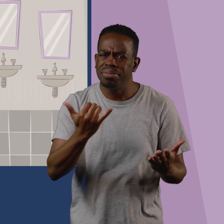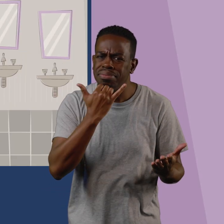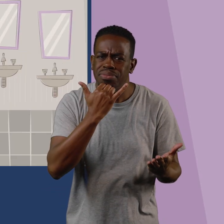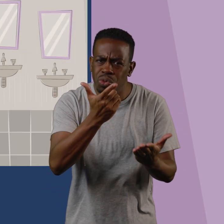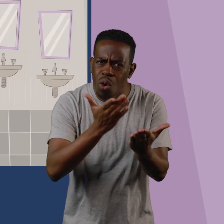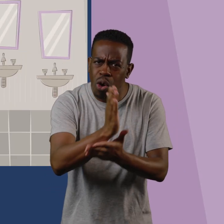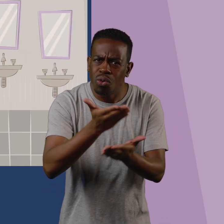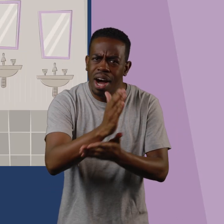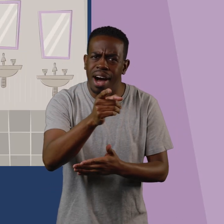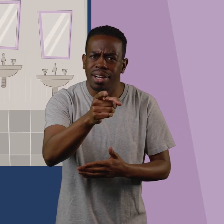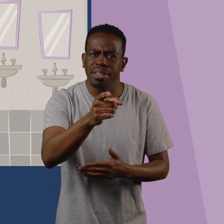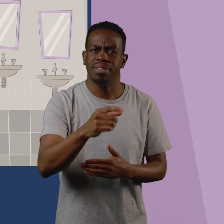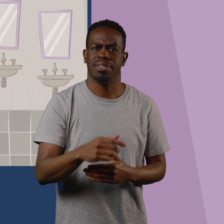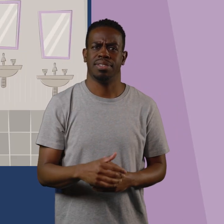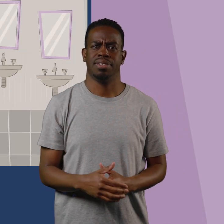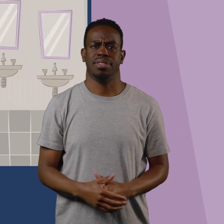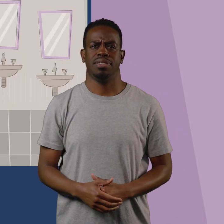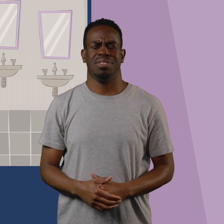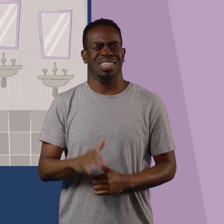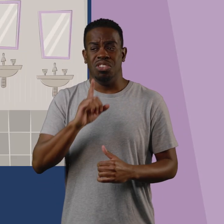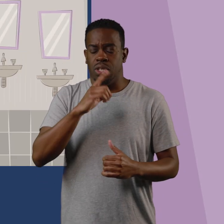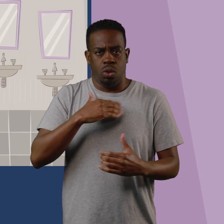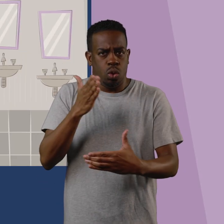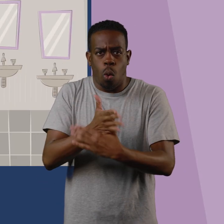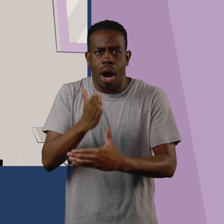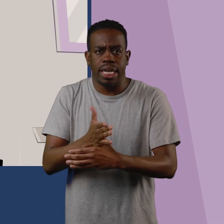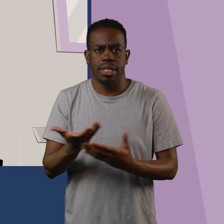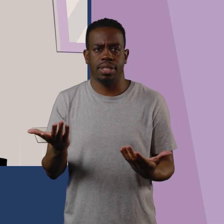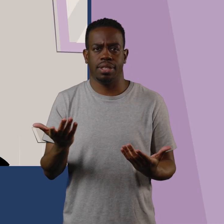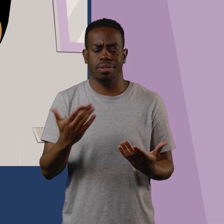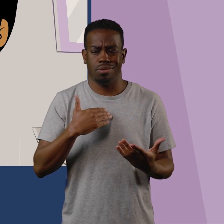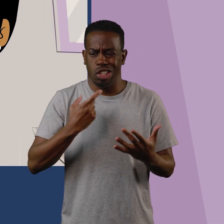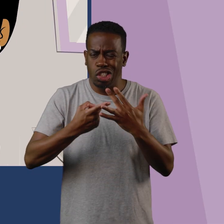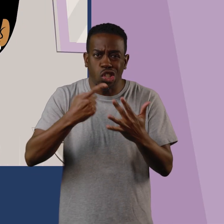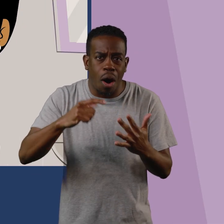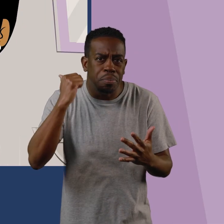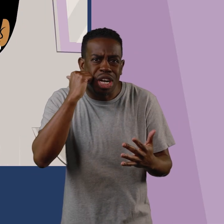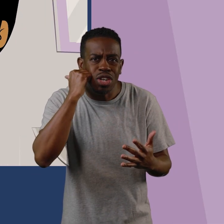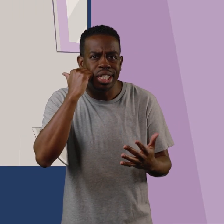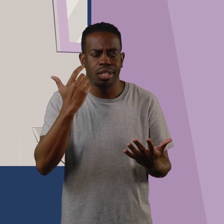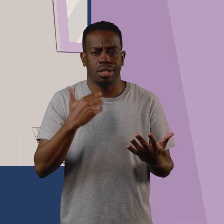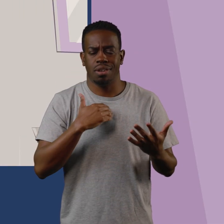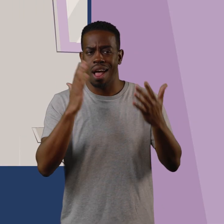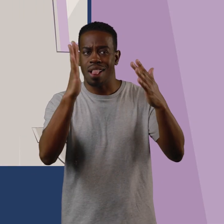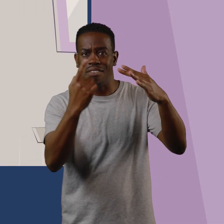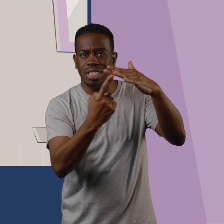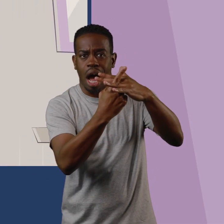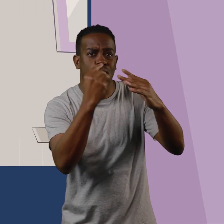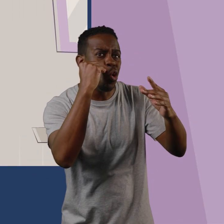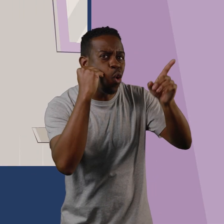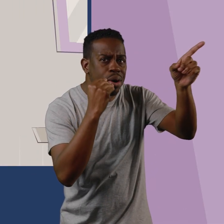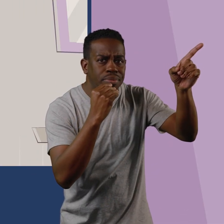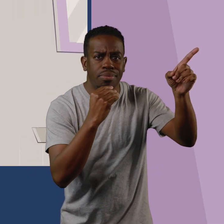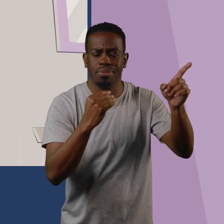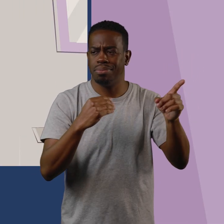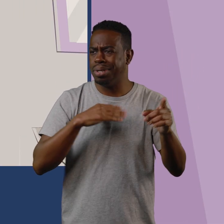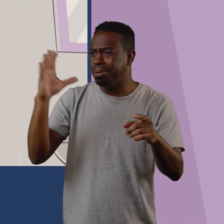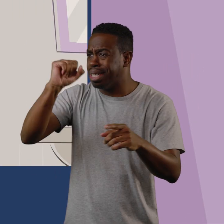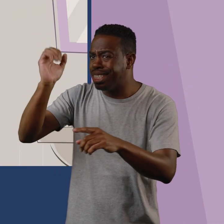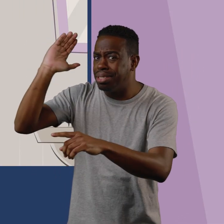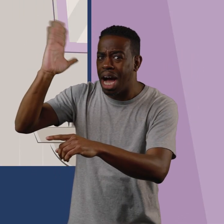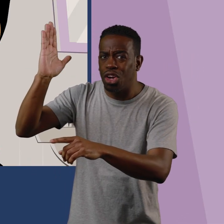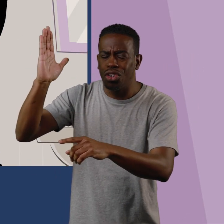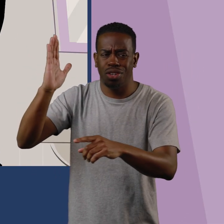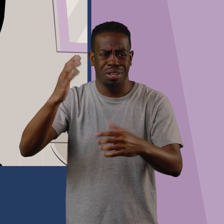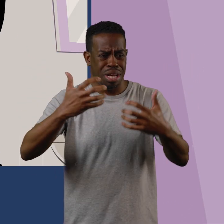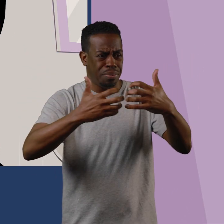Hey, are you, okay? No, I am annoyed. I started my period, left my tampons at home, I'm missing the